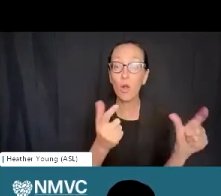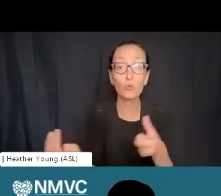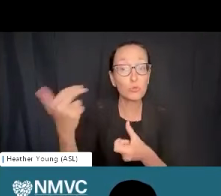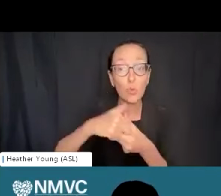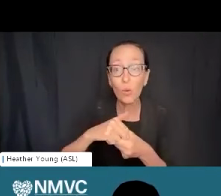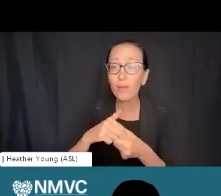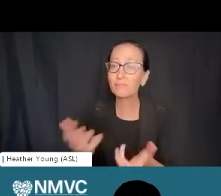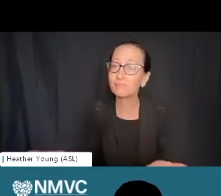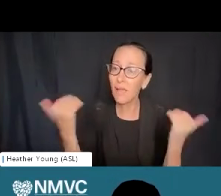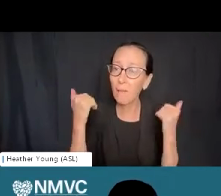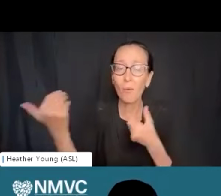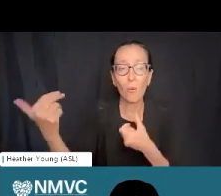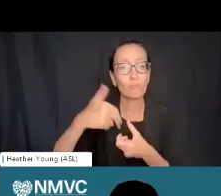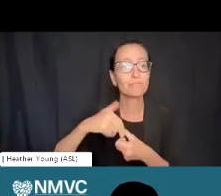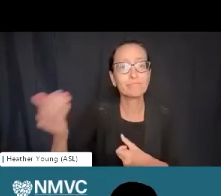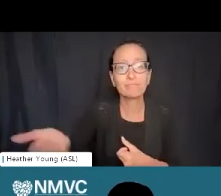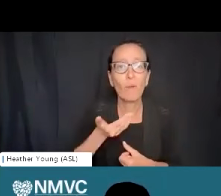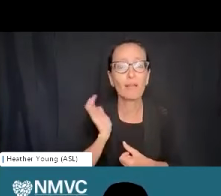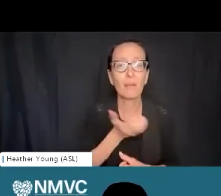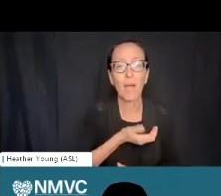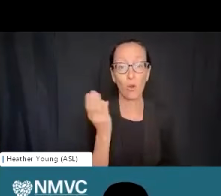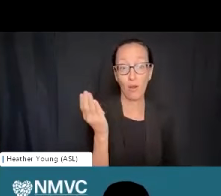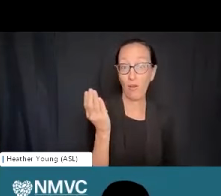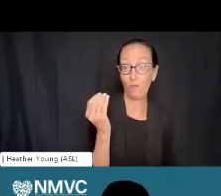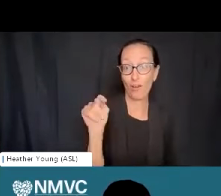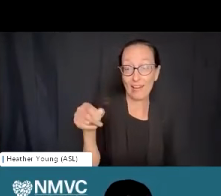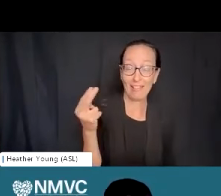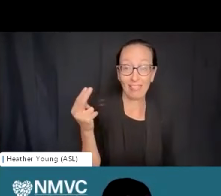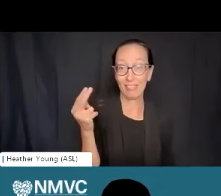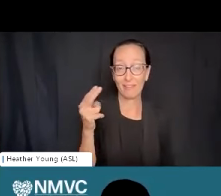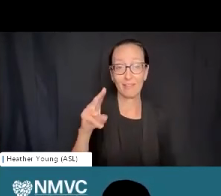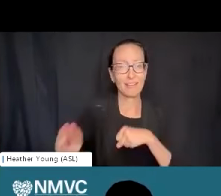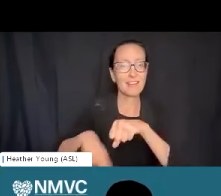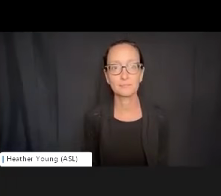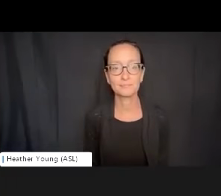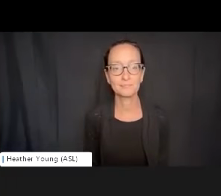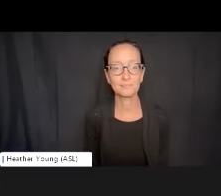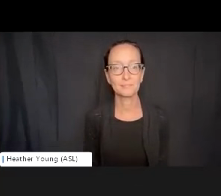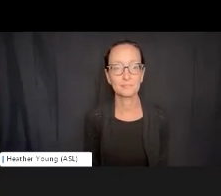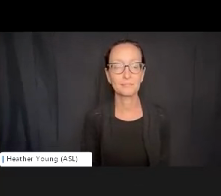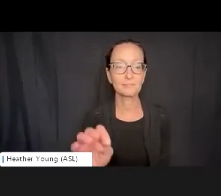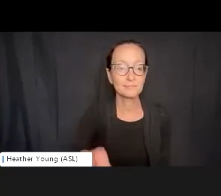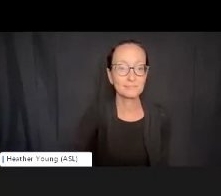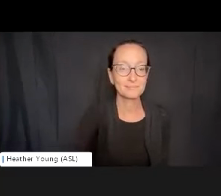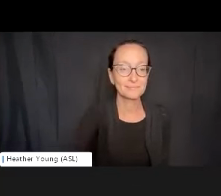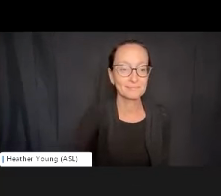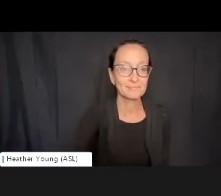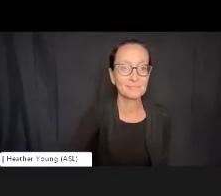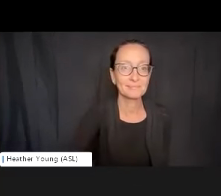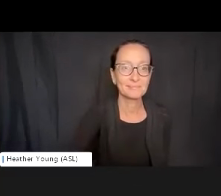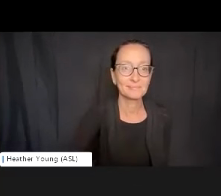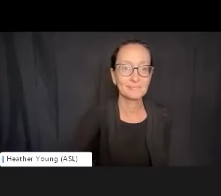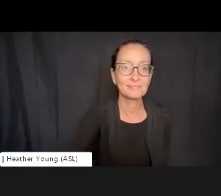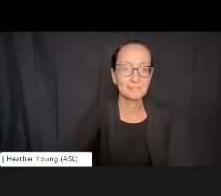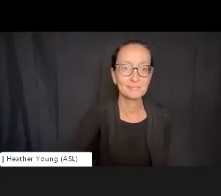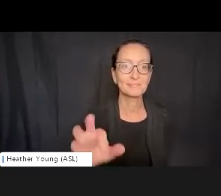welcome to our 14th National Town Hall. Hey, I want to take a minute and welcome